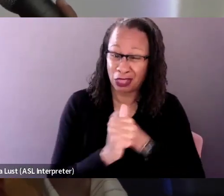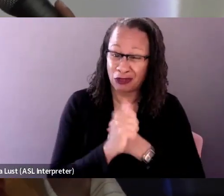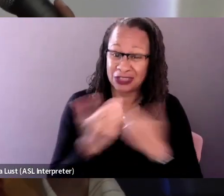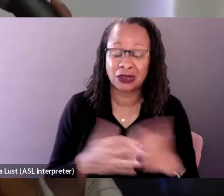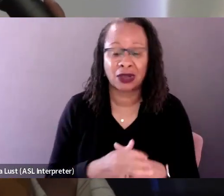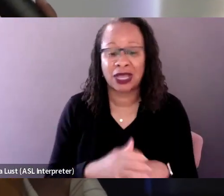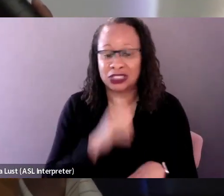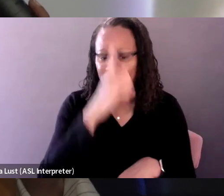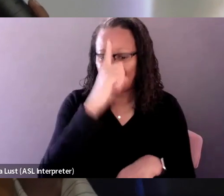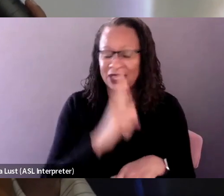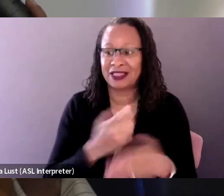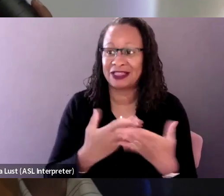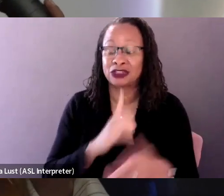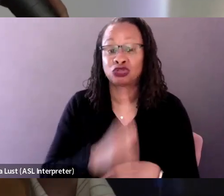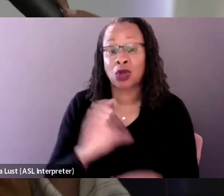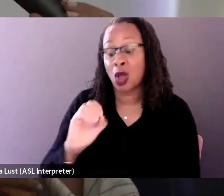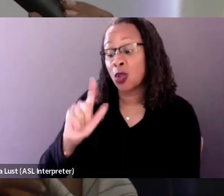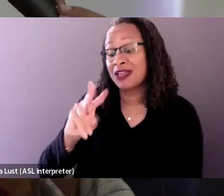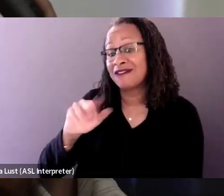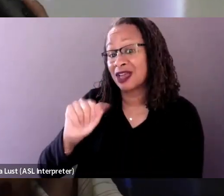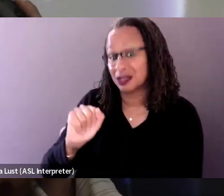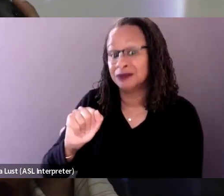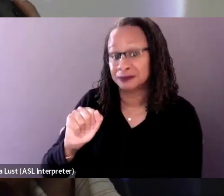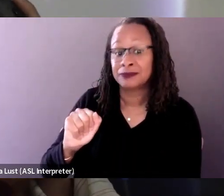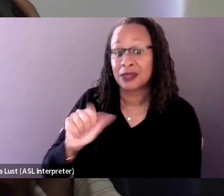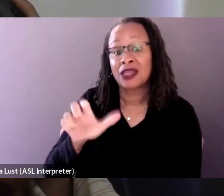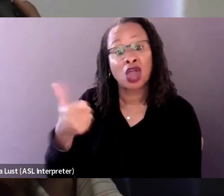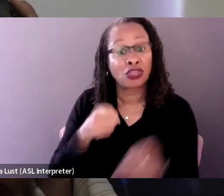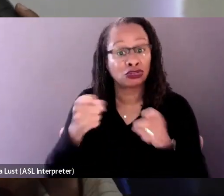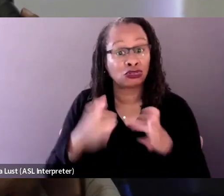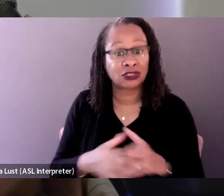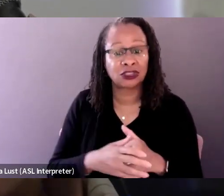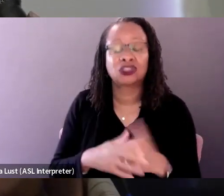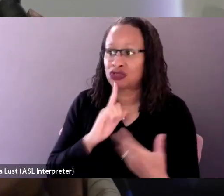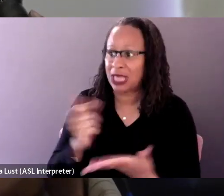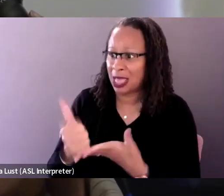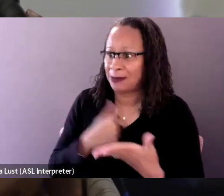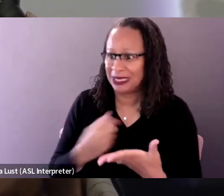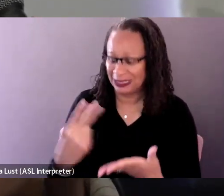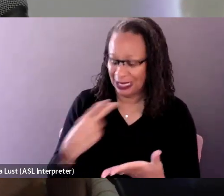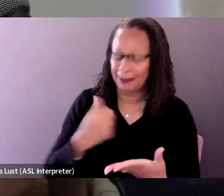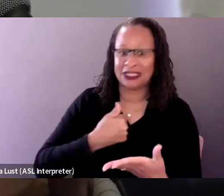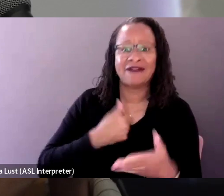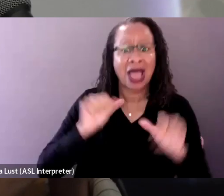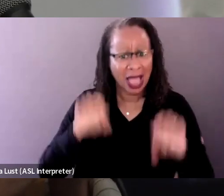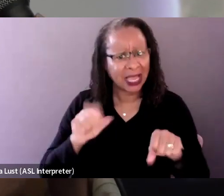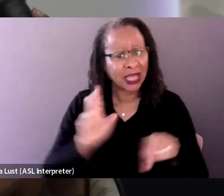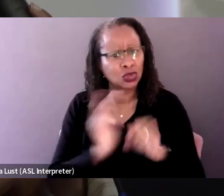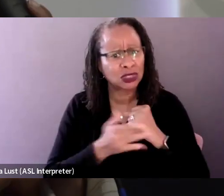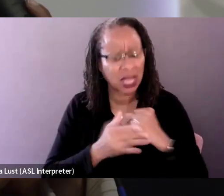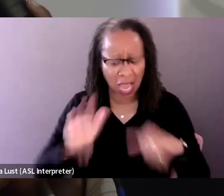really helped me come to see myself as I am tech savvy. I grew up on this computer. I understand how these things